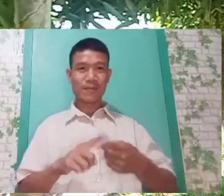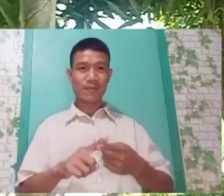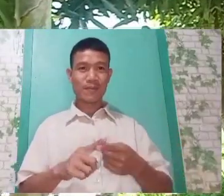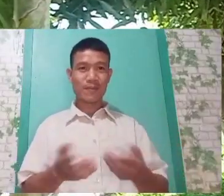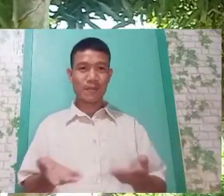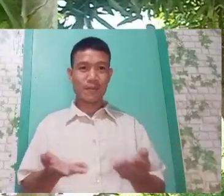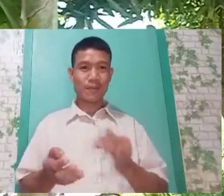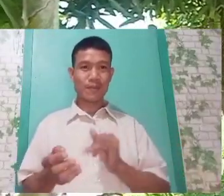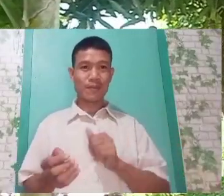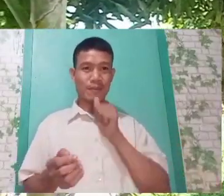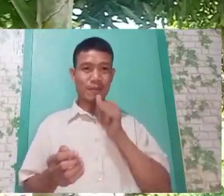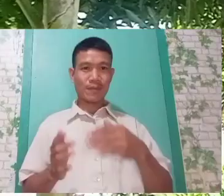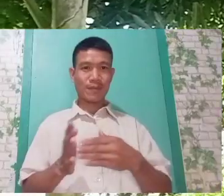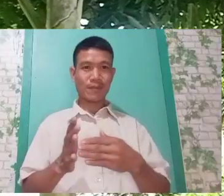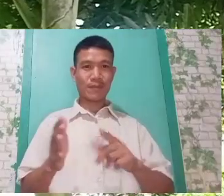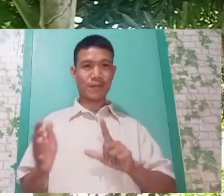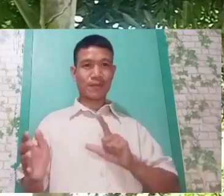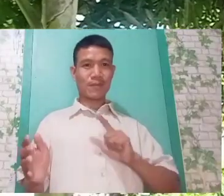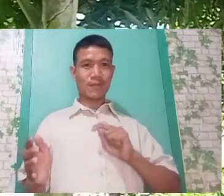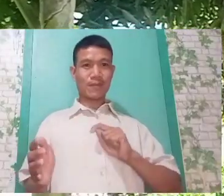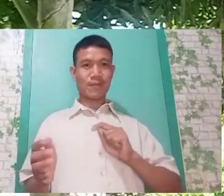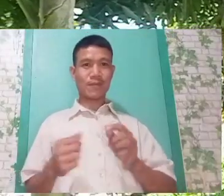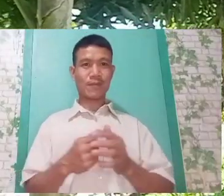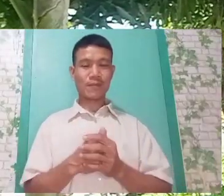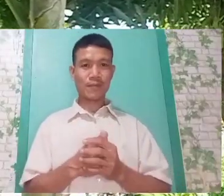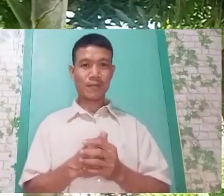Hi guys, here I am again, Handysir.